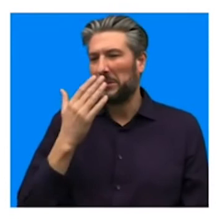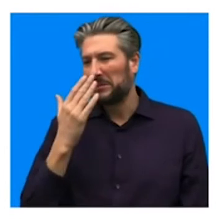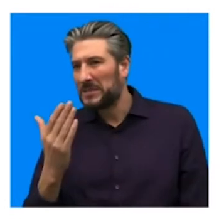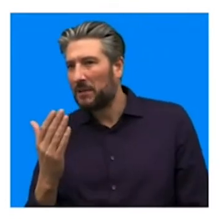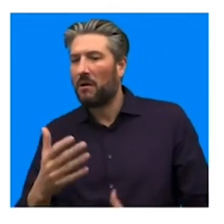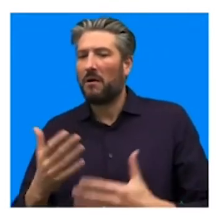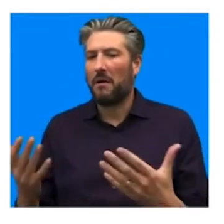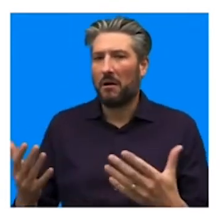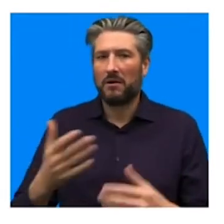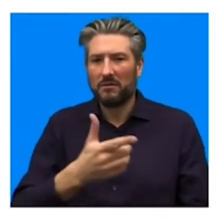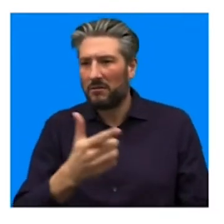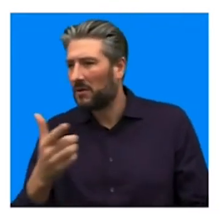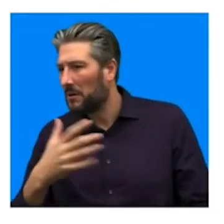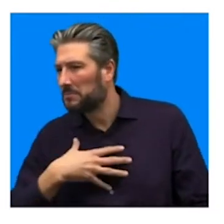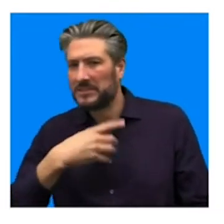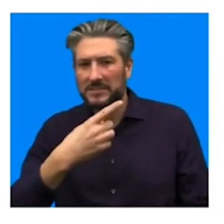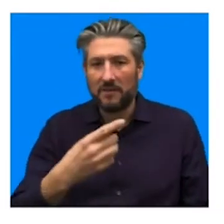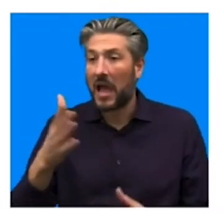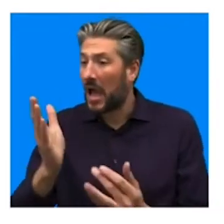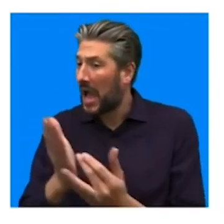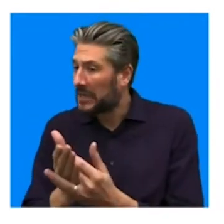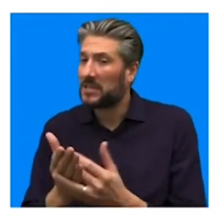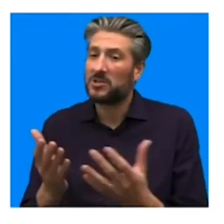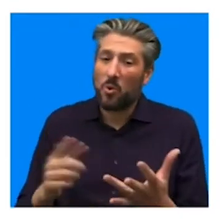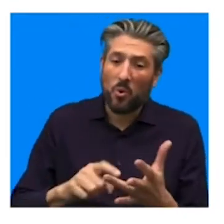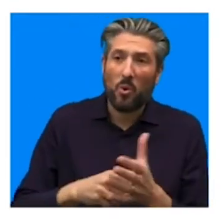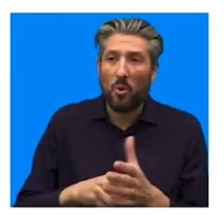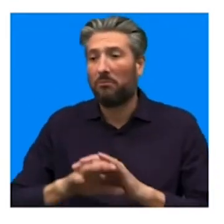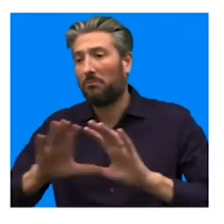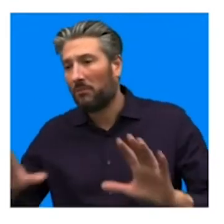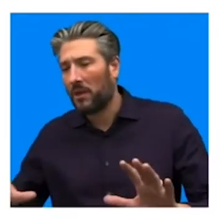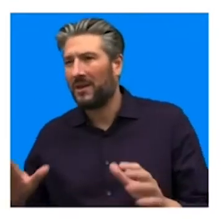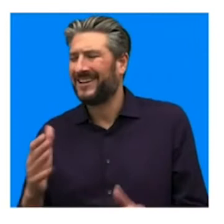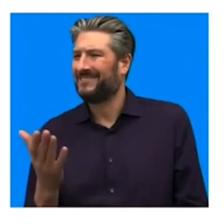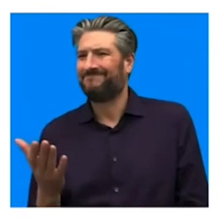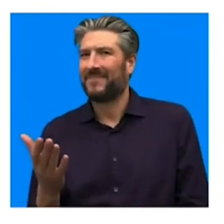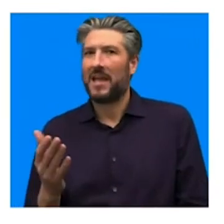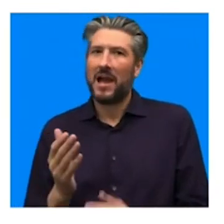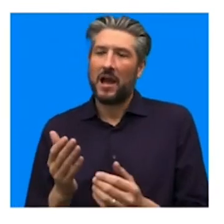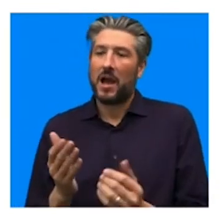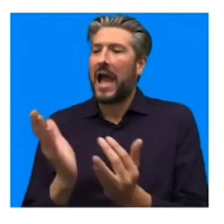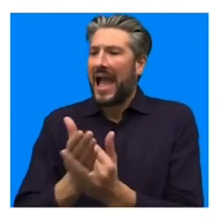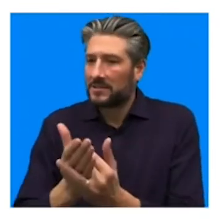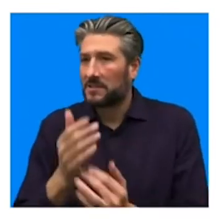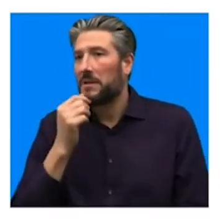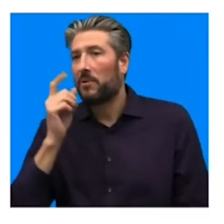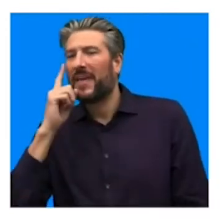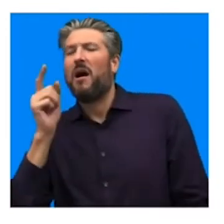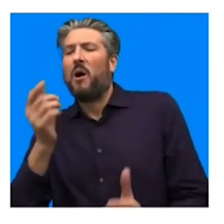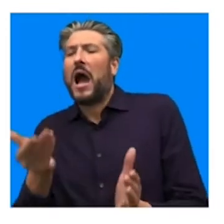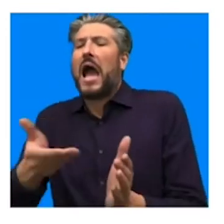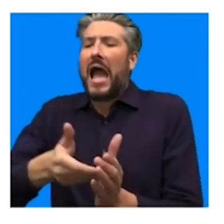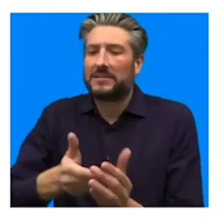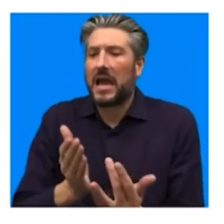see accessibility as something that should be added, should be checked, should be